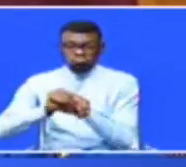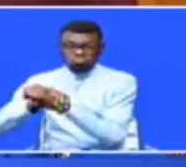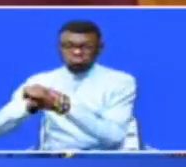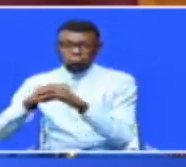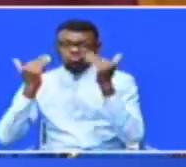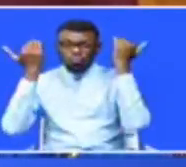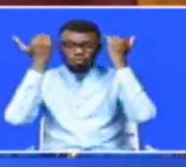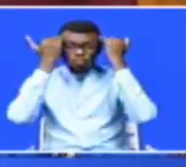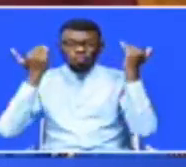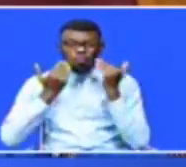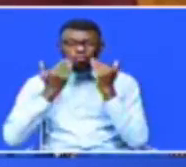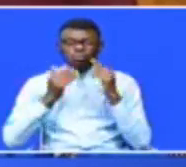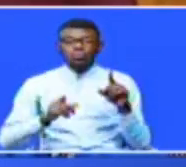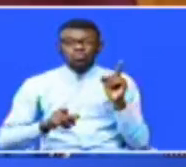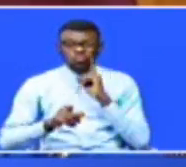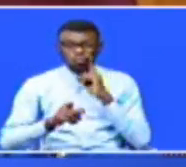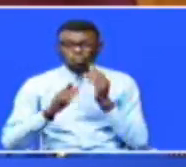to court tomorrow morning.